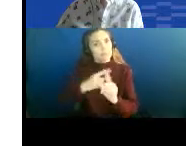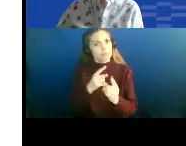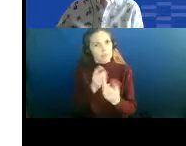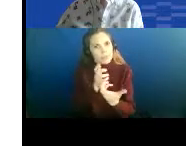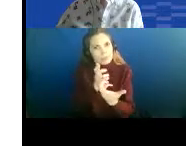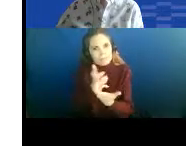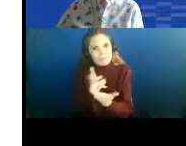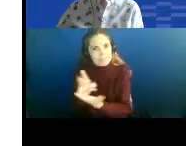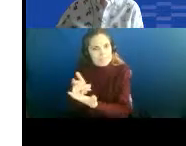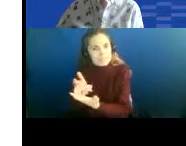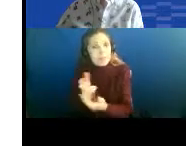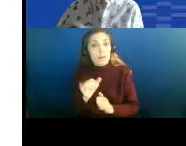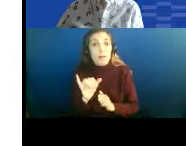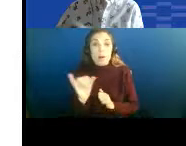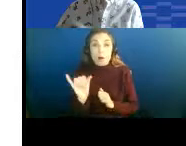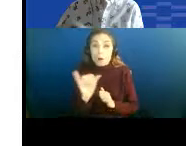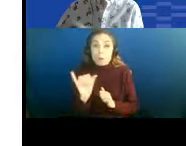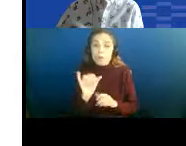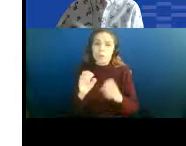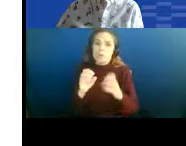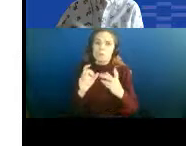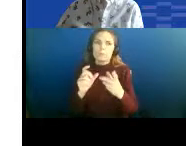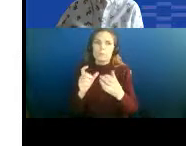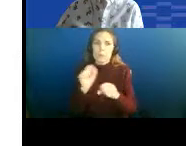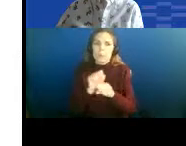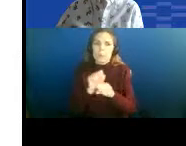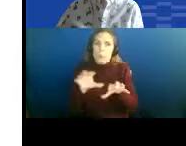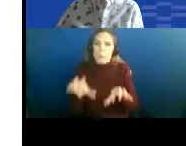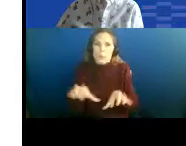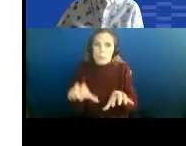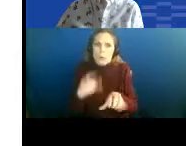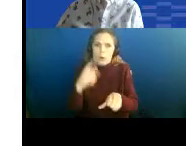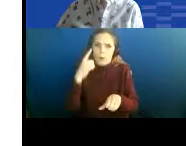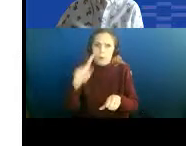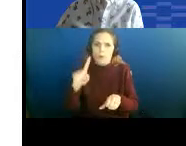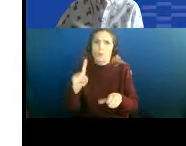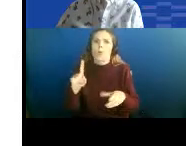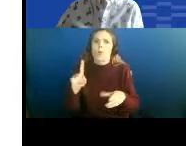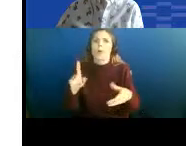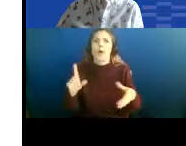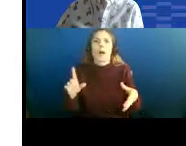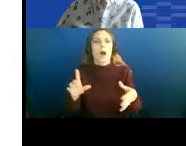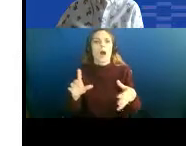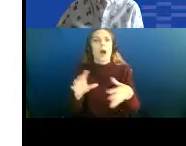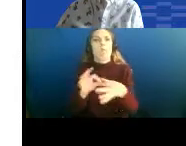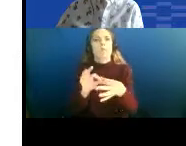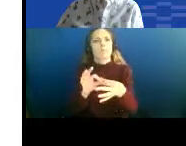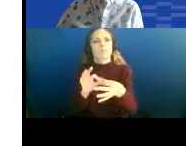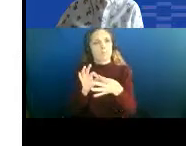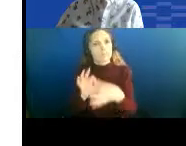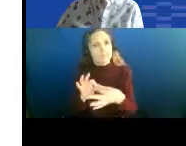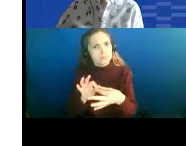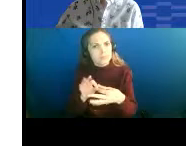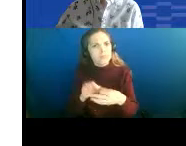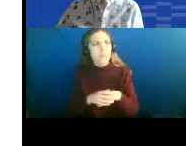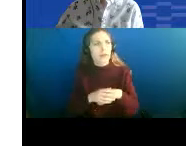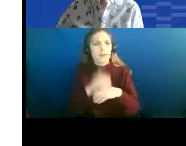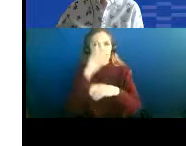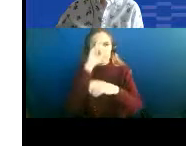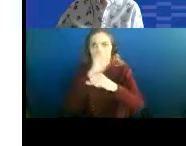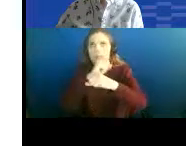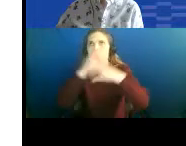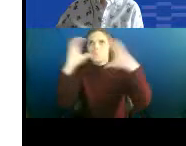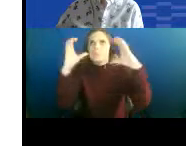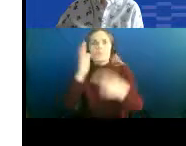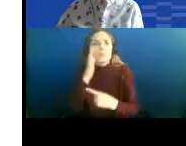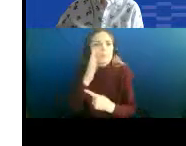engage possibilities for emerging forms of relationship, imagining different kinds of futures around aging and